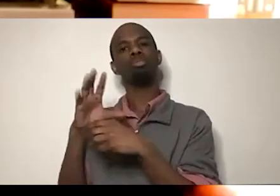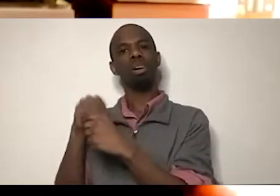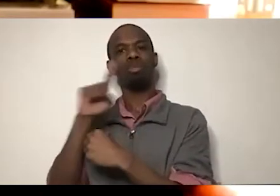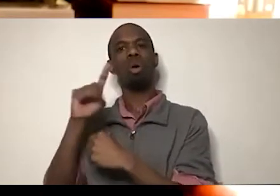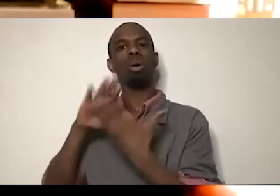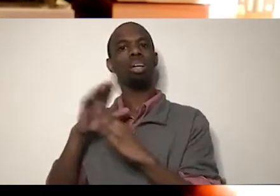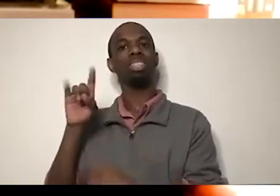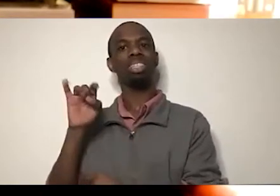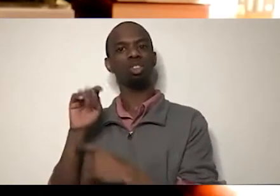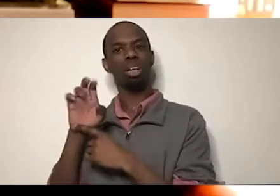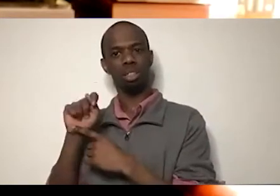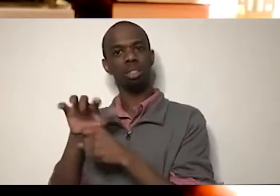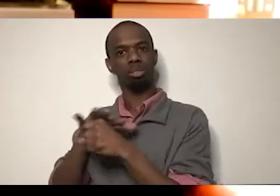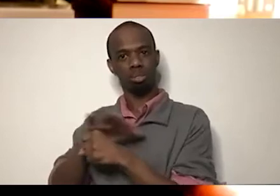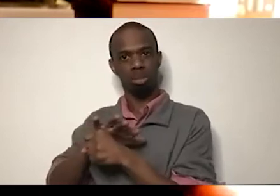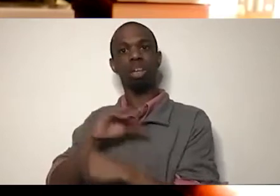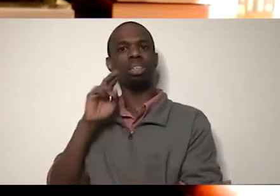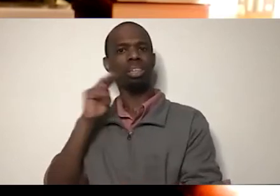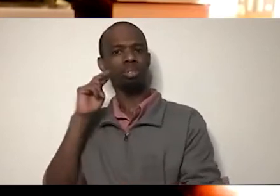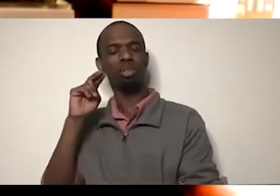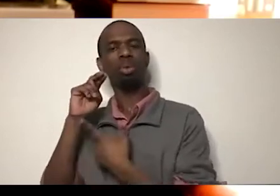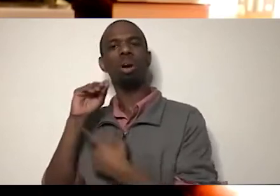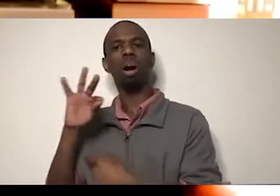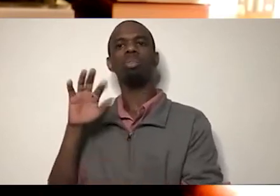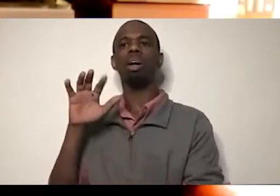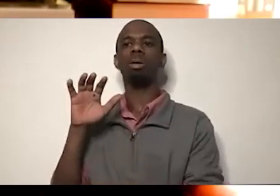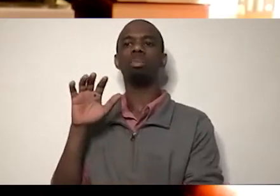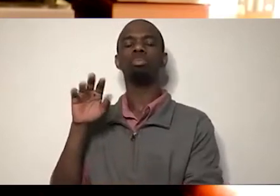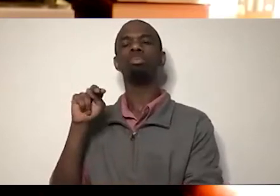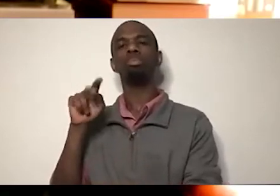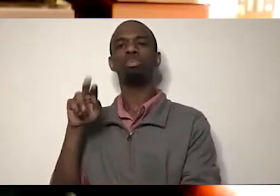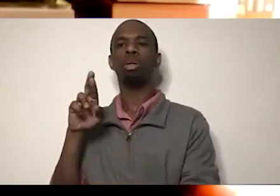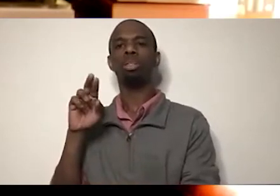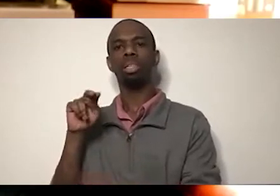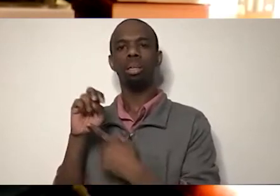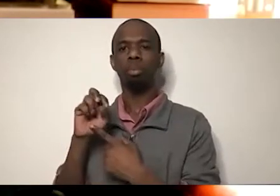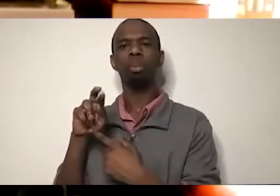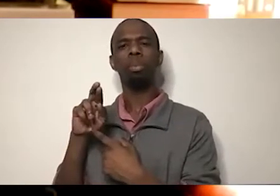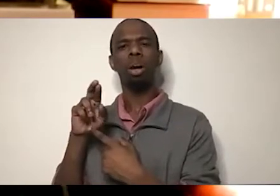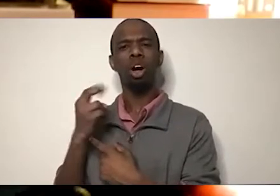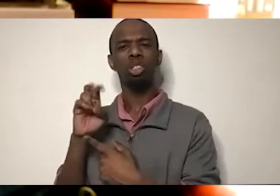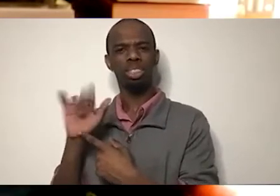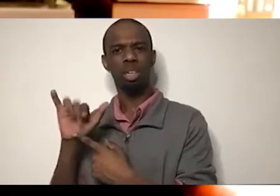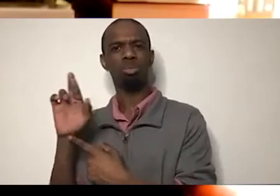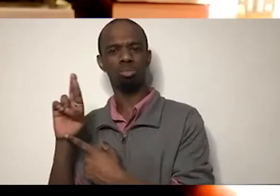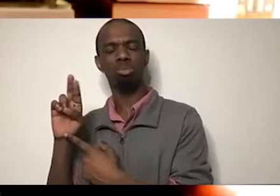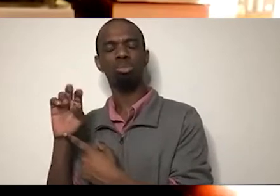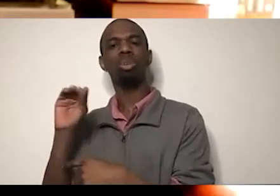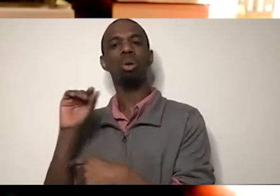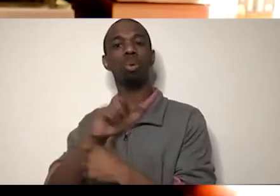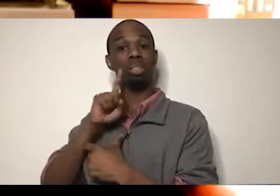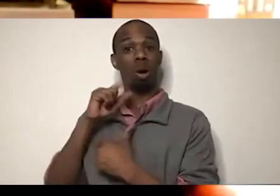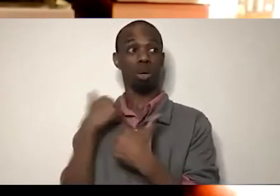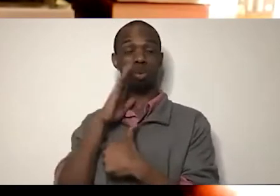political consciousness to the west side of Harlem, which most people forgot because Harlem means, Central Harlem and the Apollo